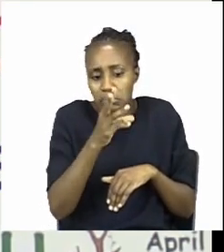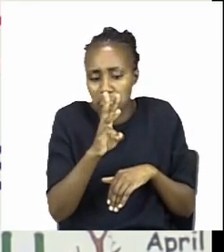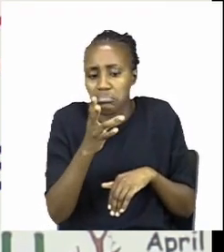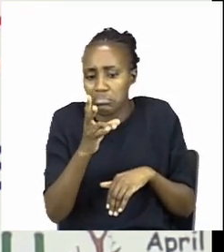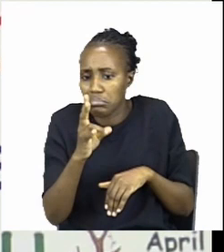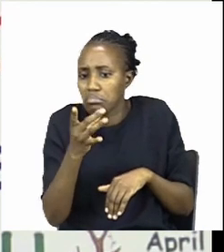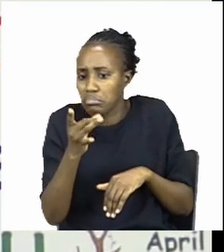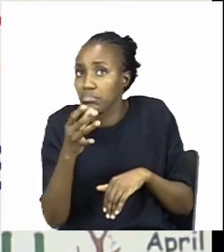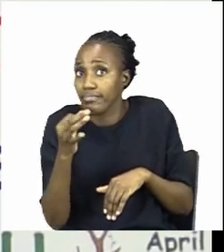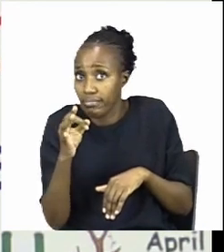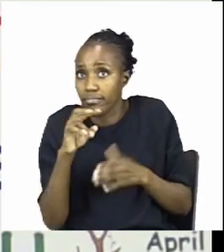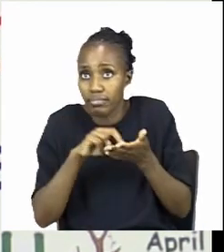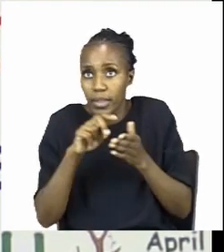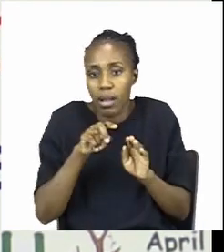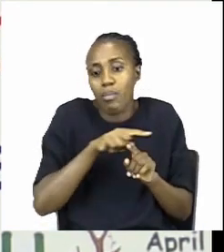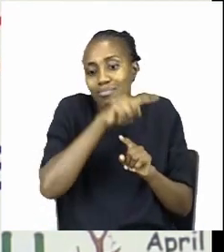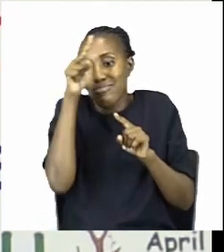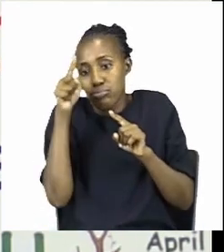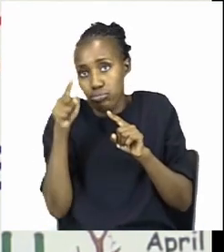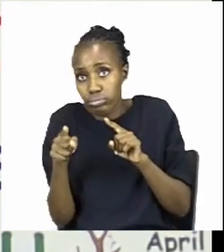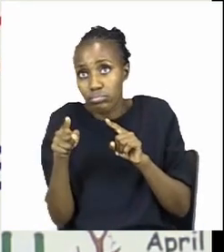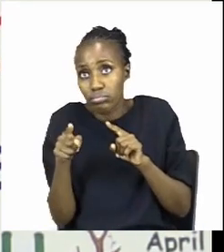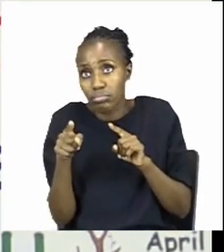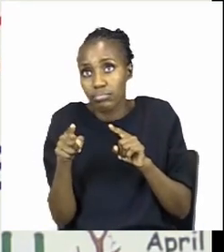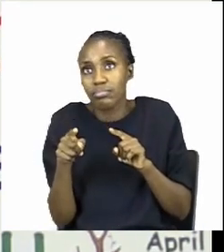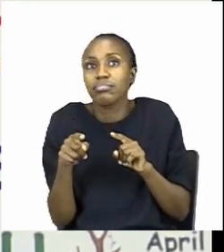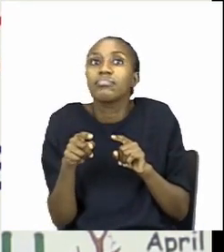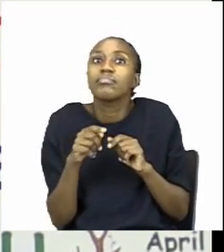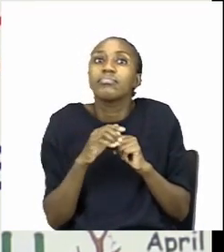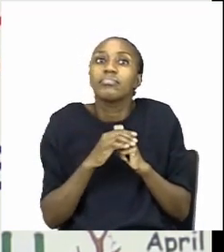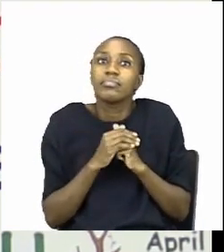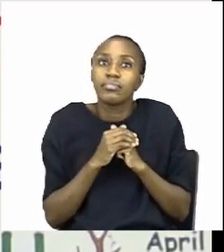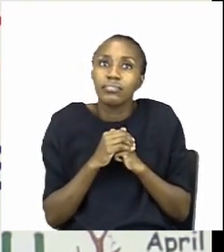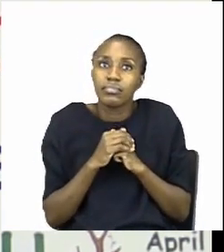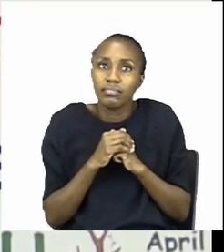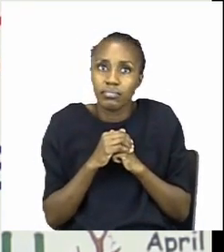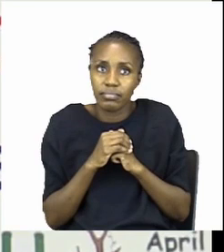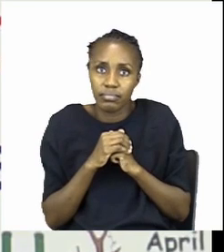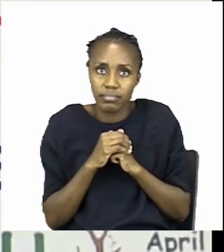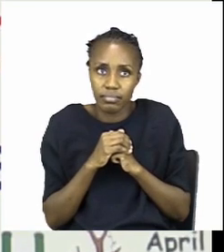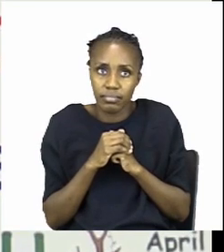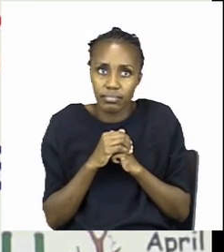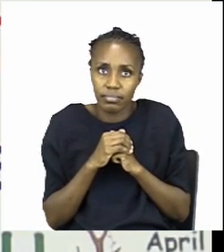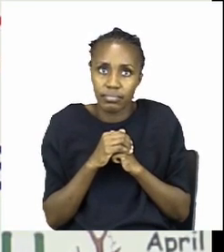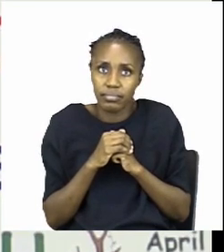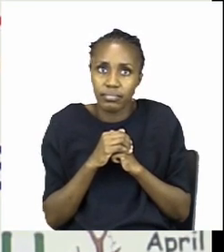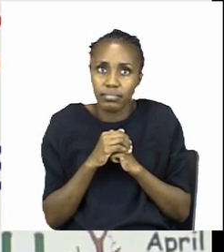you can see here I wrote it down, and this is 5. Our units for 85 is